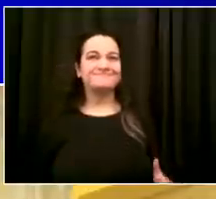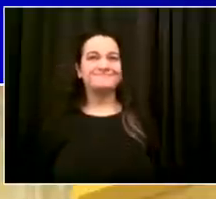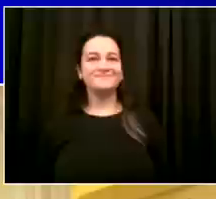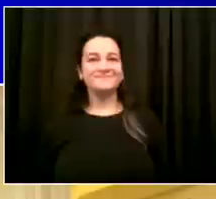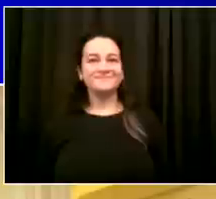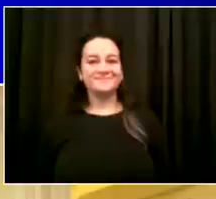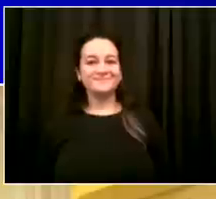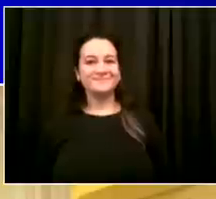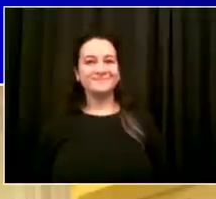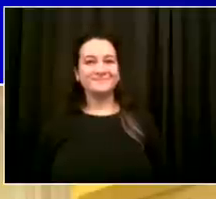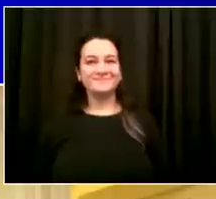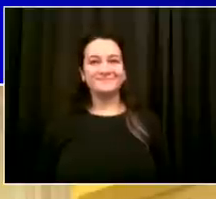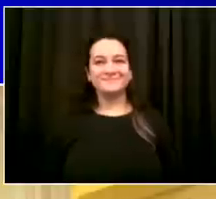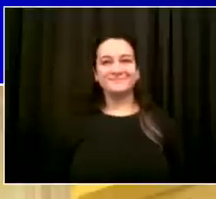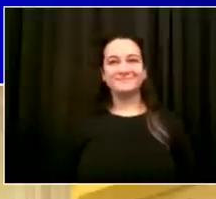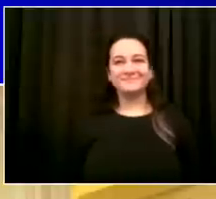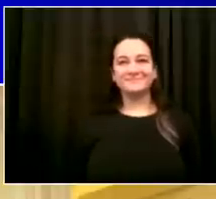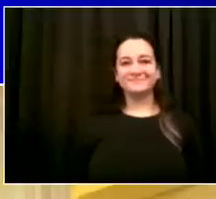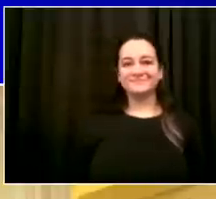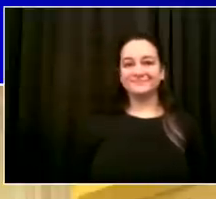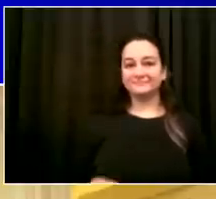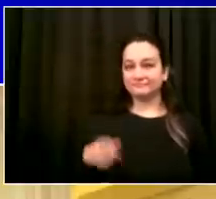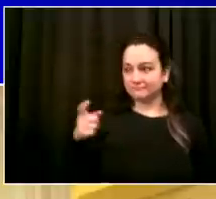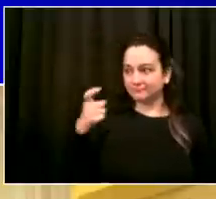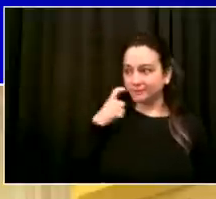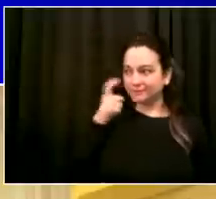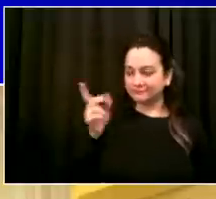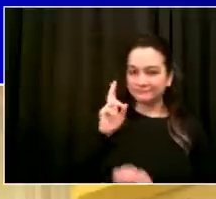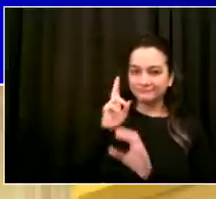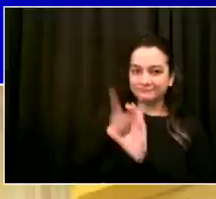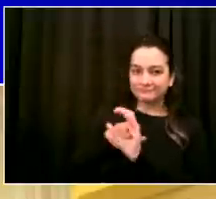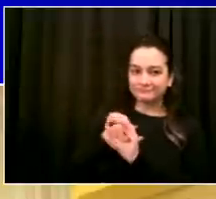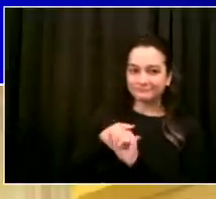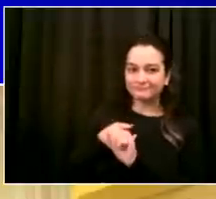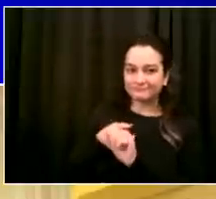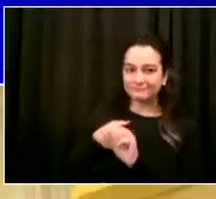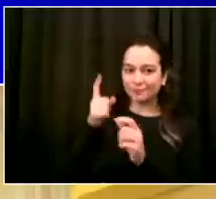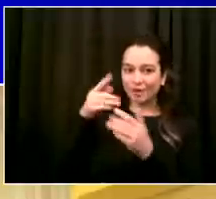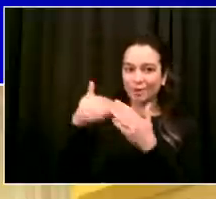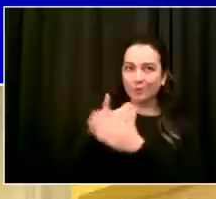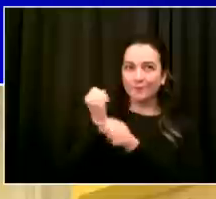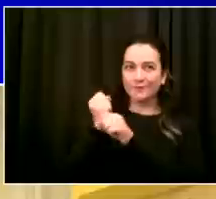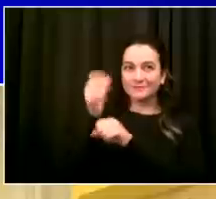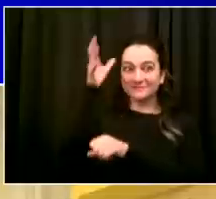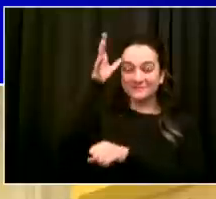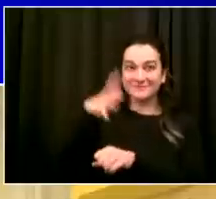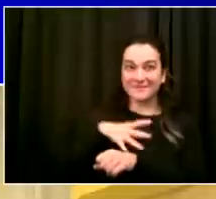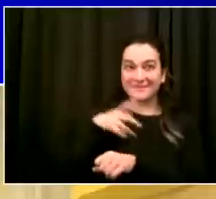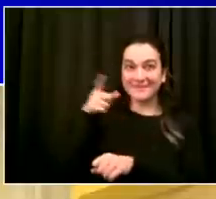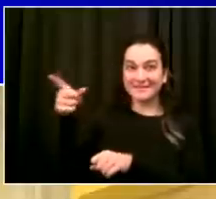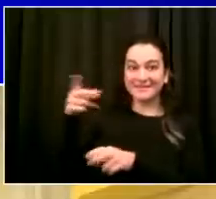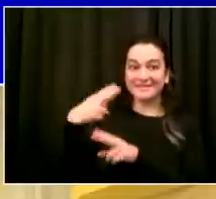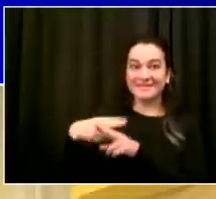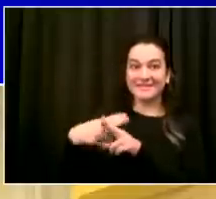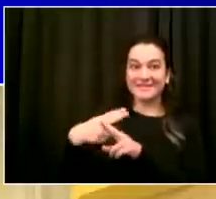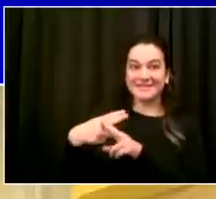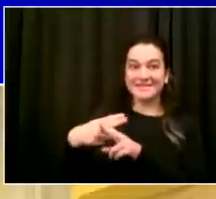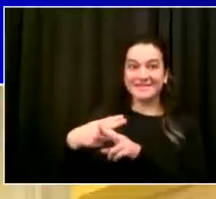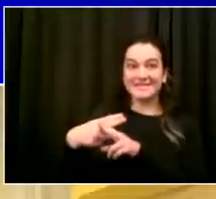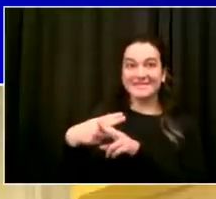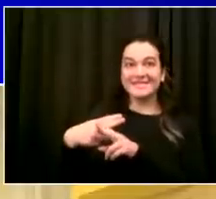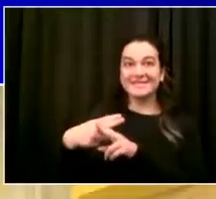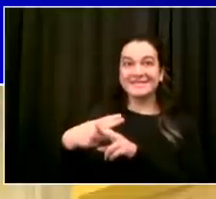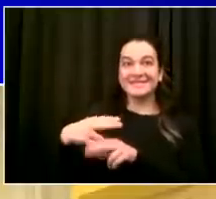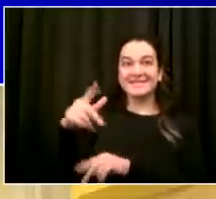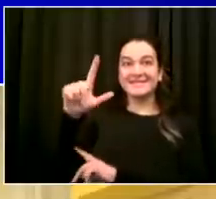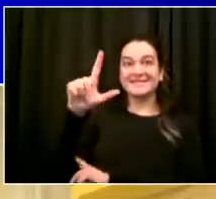acquisition. I assume you're as excited as you could be about that. Oh, yeah. I mean, you know, this is a difference maker,